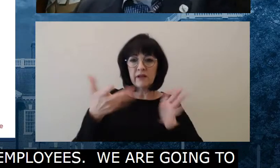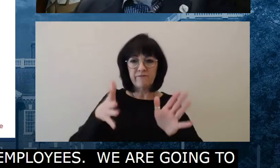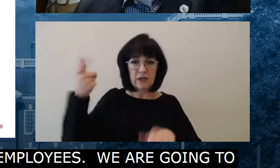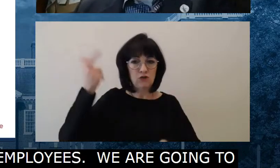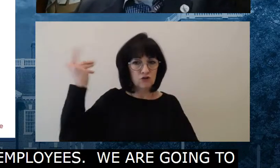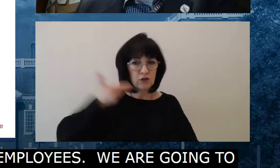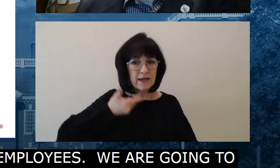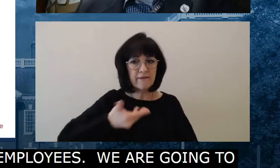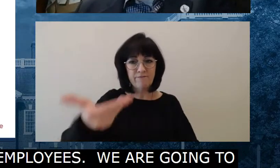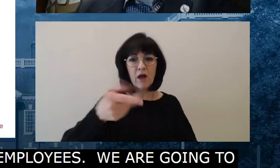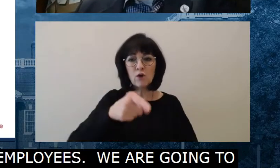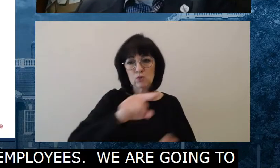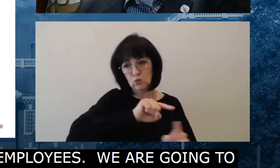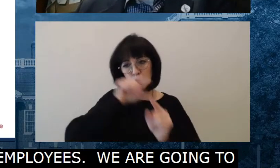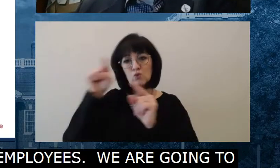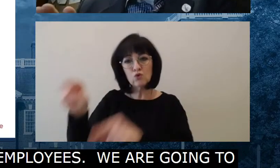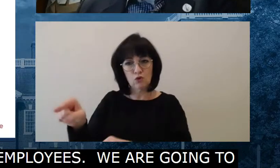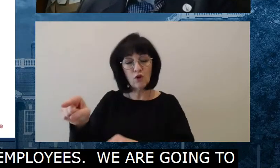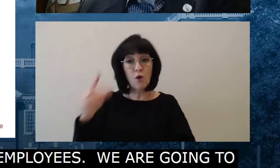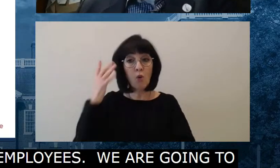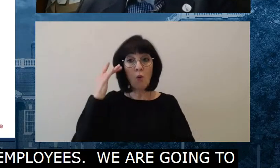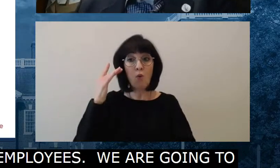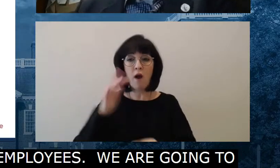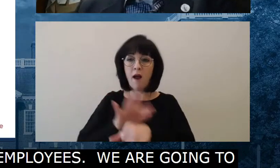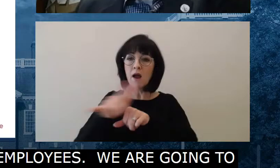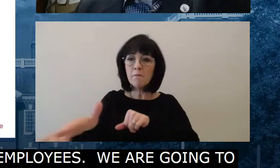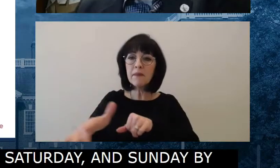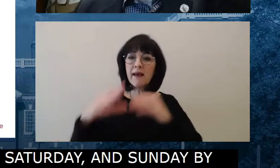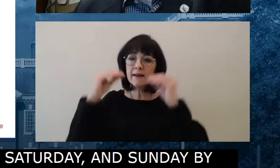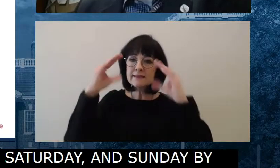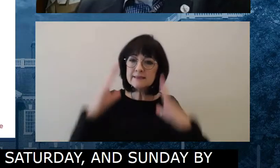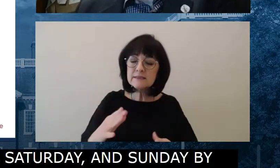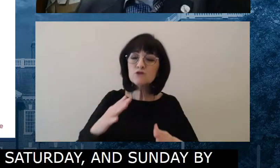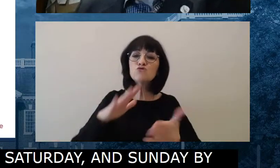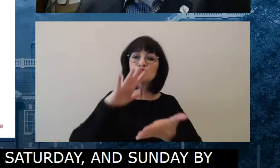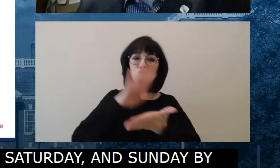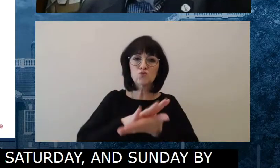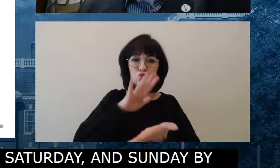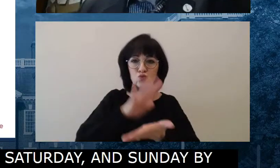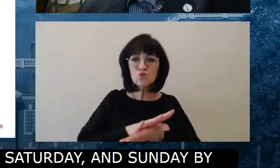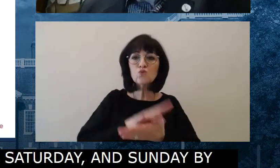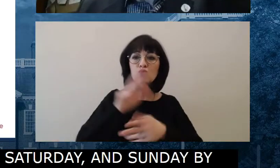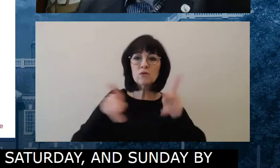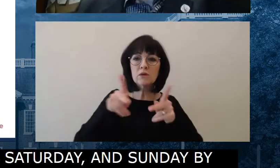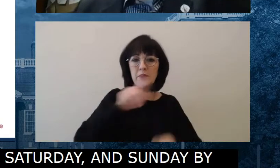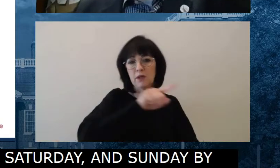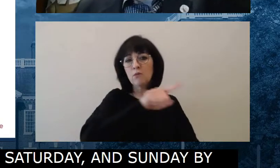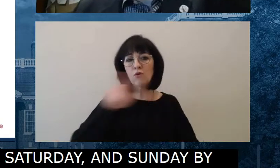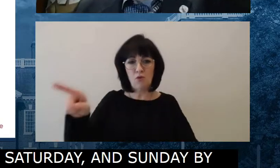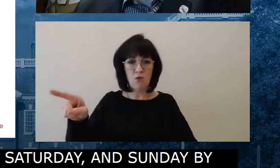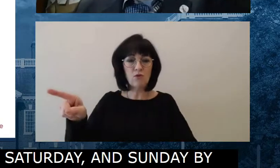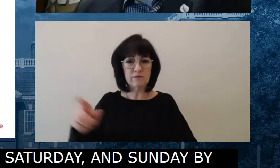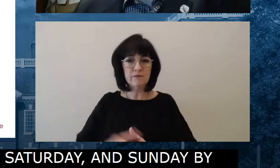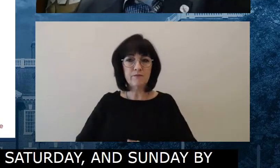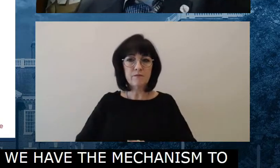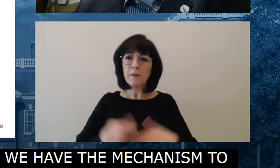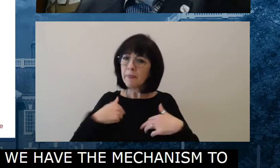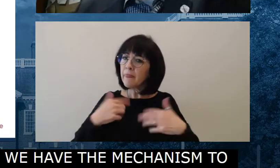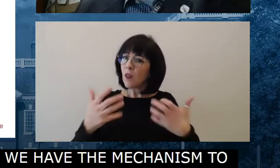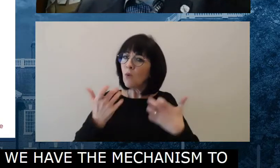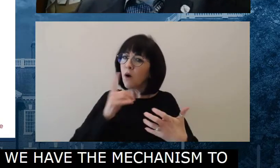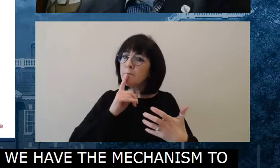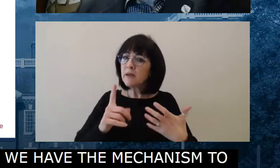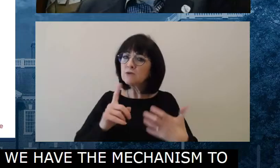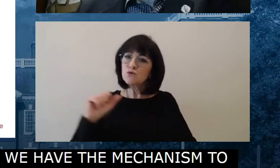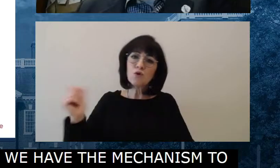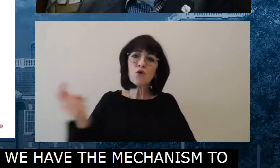get it through a lot in a few days. So let's make sure we balance that, as well as continue to provide vaccine